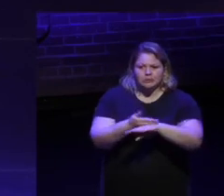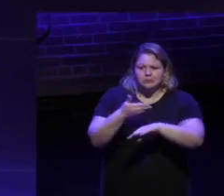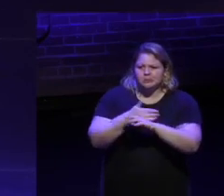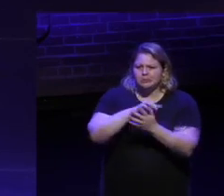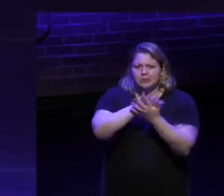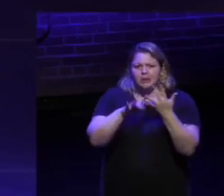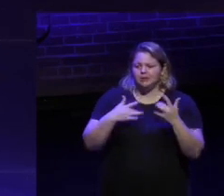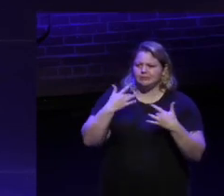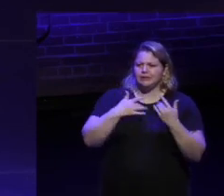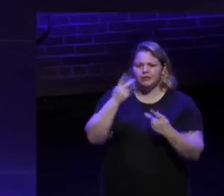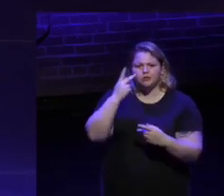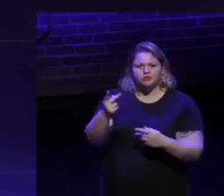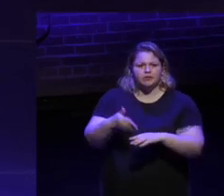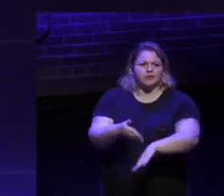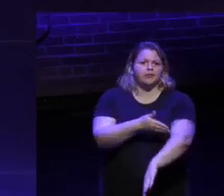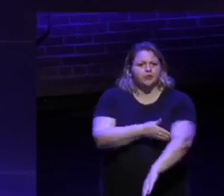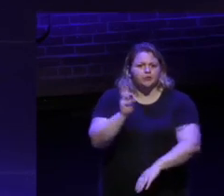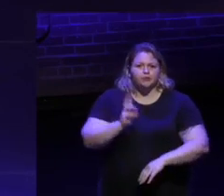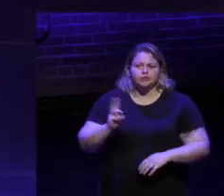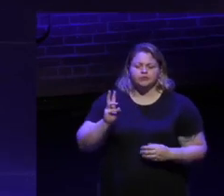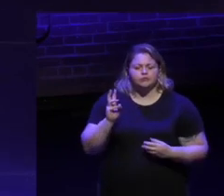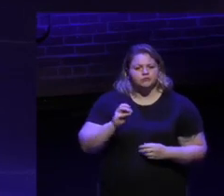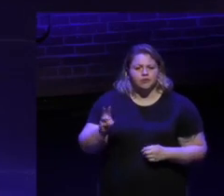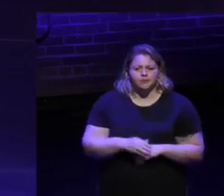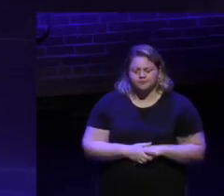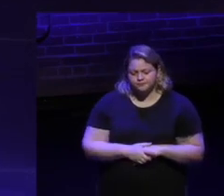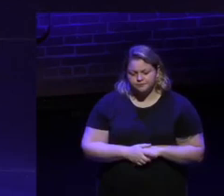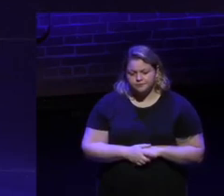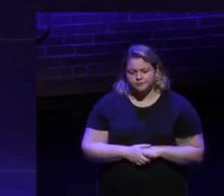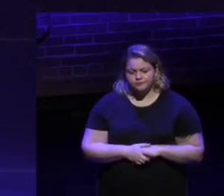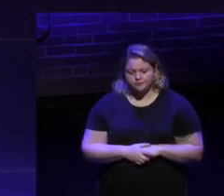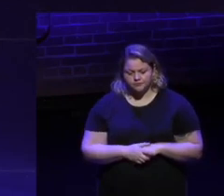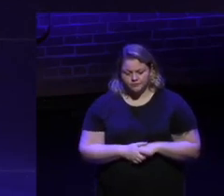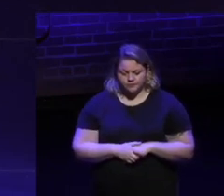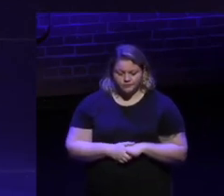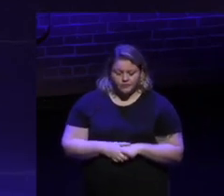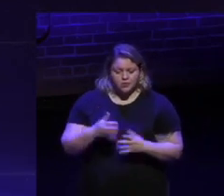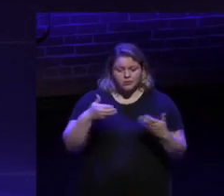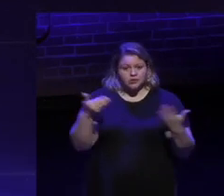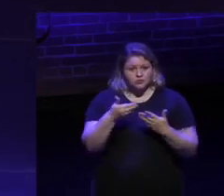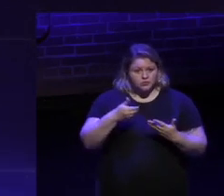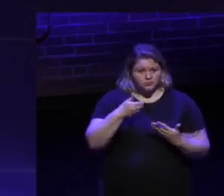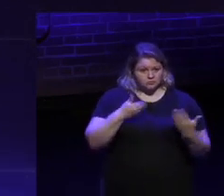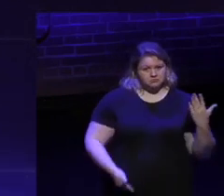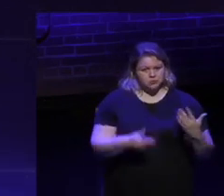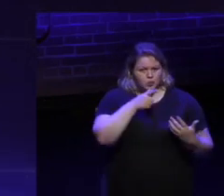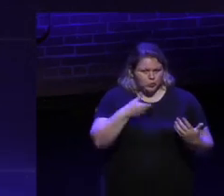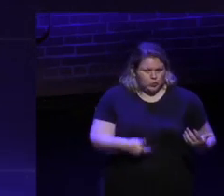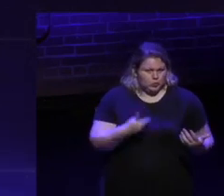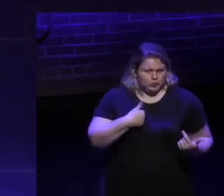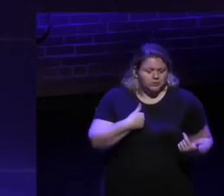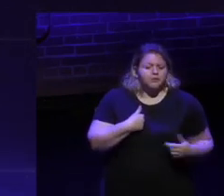just a city on the move with so much happening and so much going on. So I thought what I would do is just introduce myself a little bit, share a little bit about who I